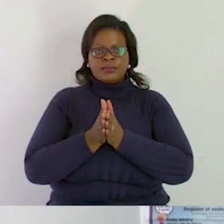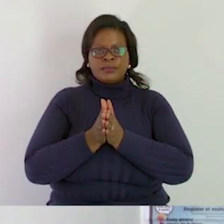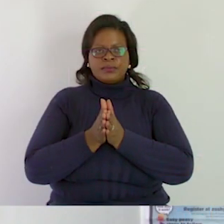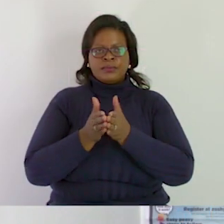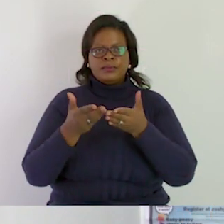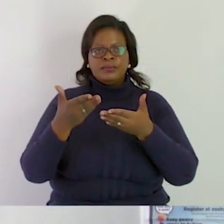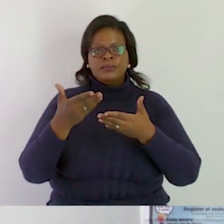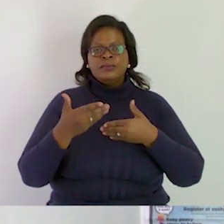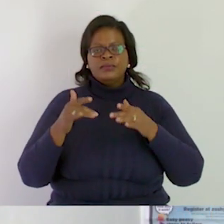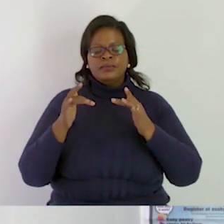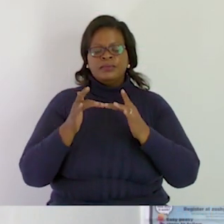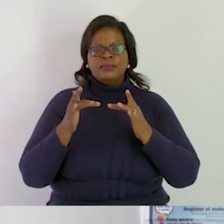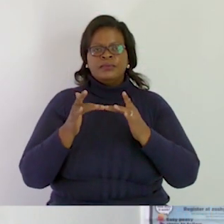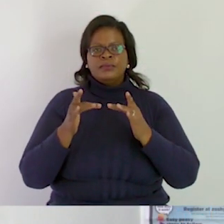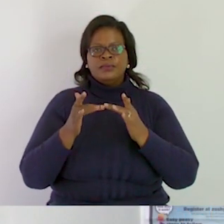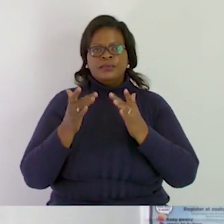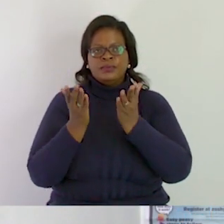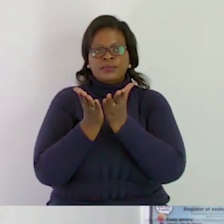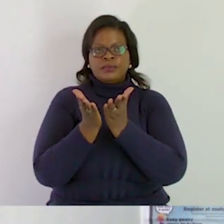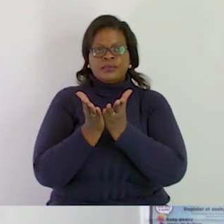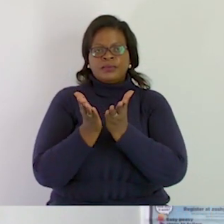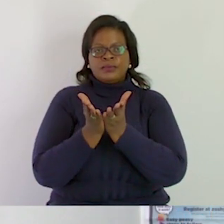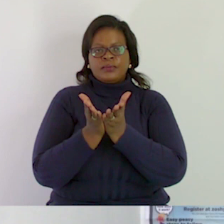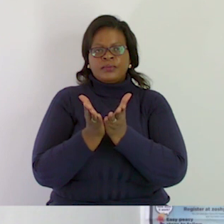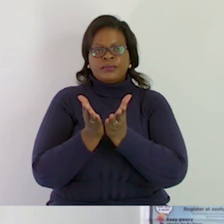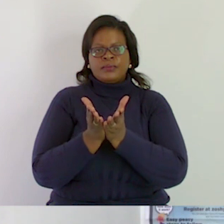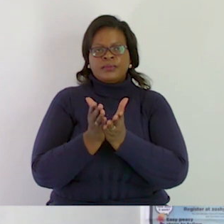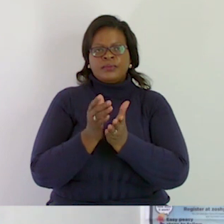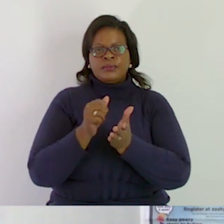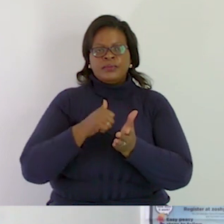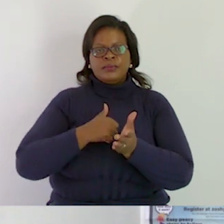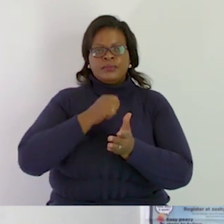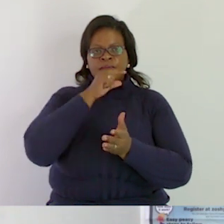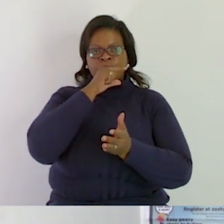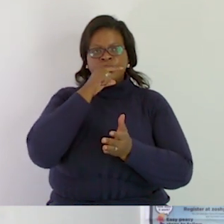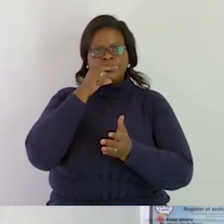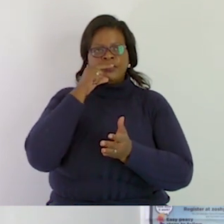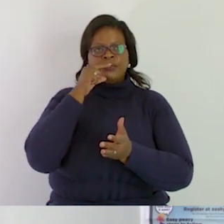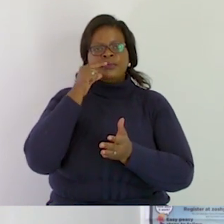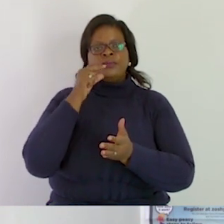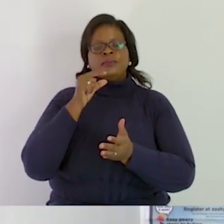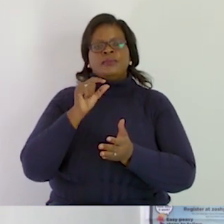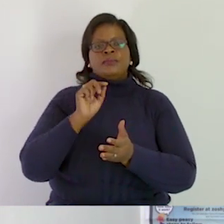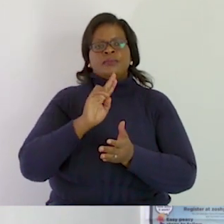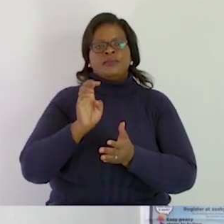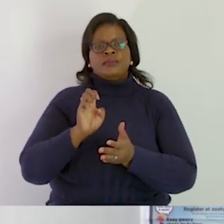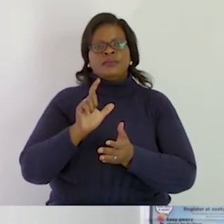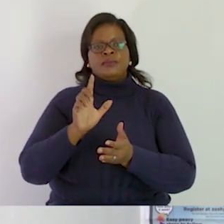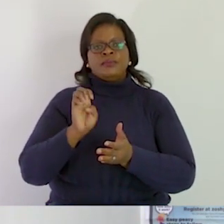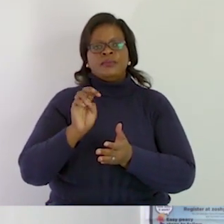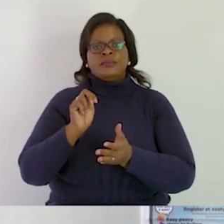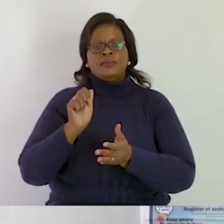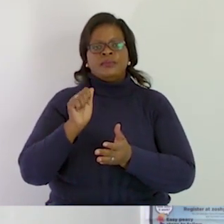Welcome to MyZone Online School. My name is Ismail Topoli, and welcome Pamwene. Please